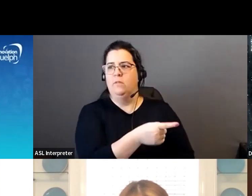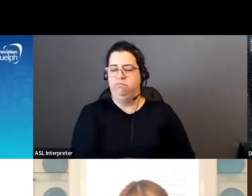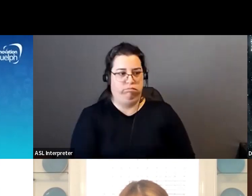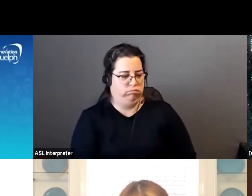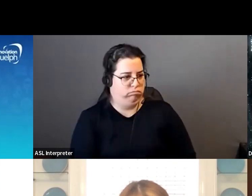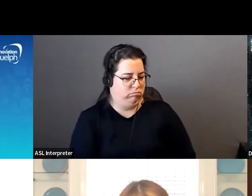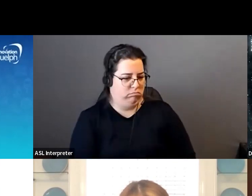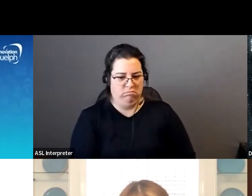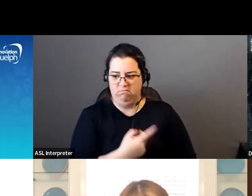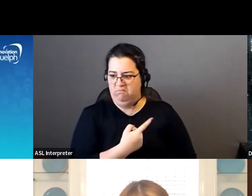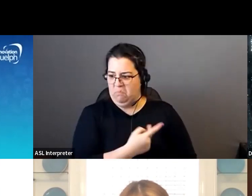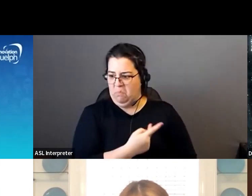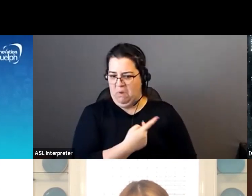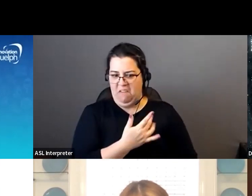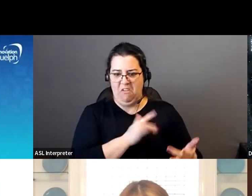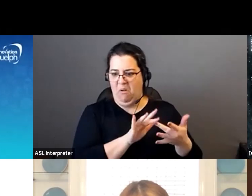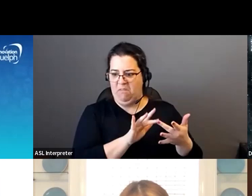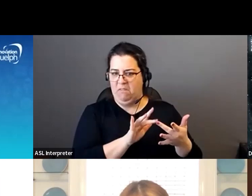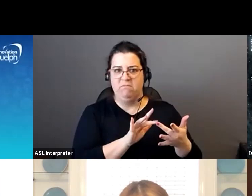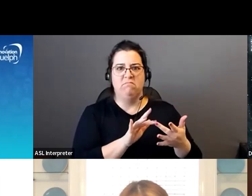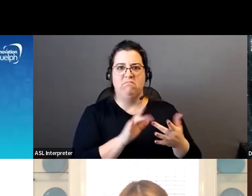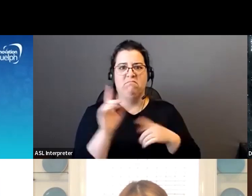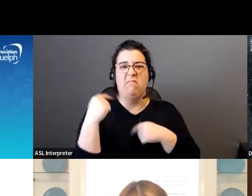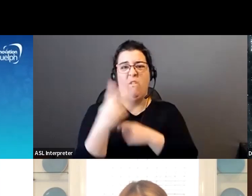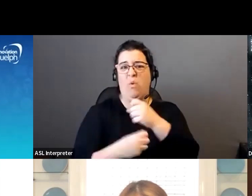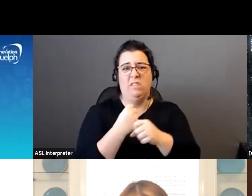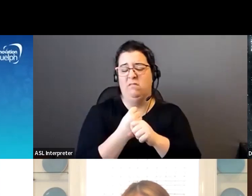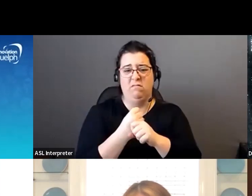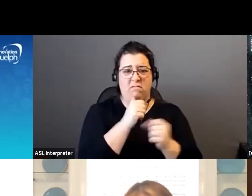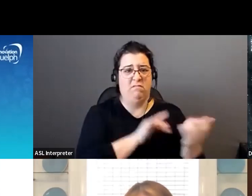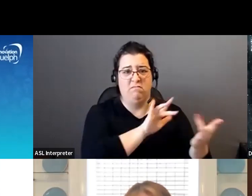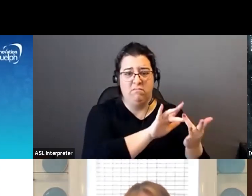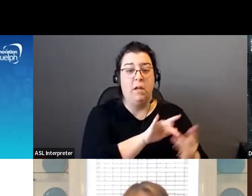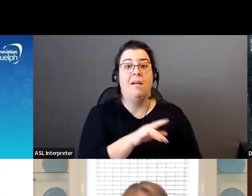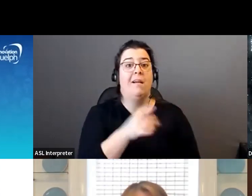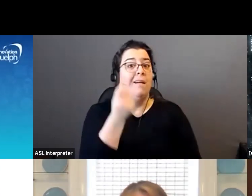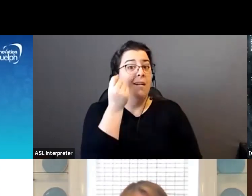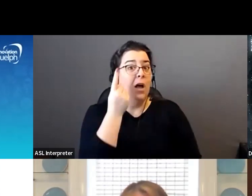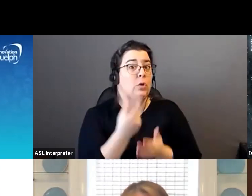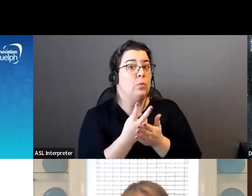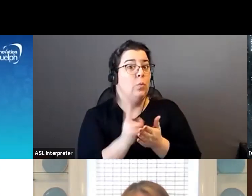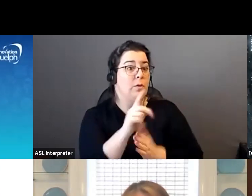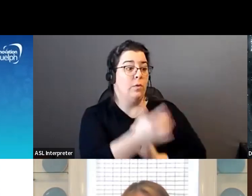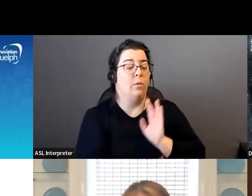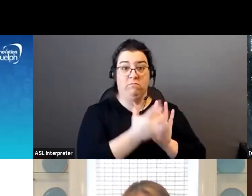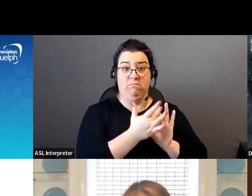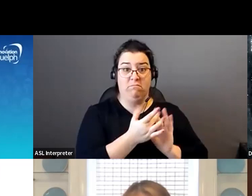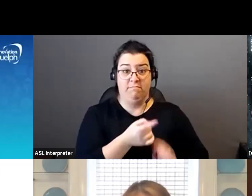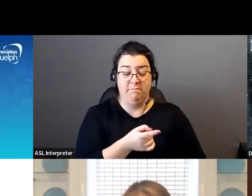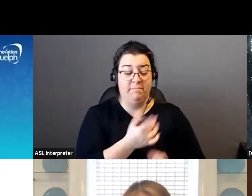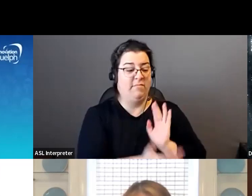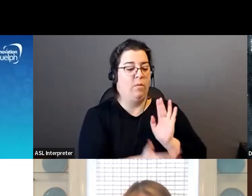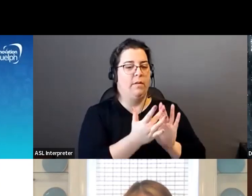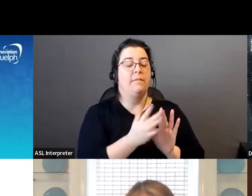at least 4 years. She reached out to me 2 weeks ago, basically telling me she has for those who may or may